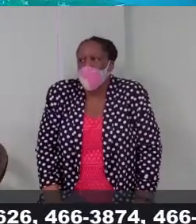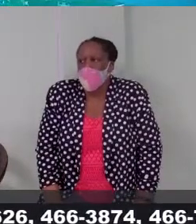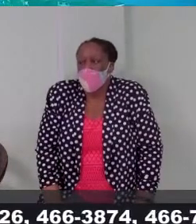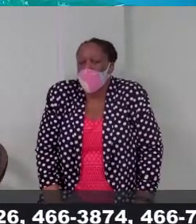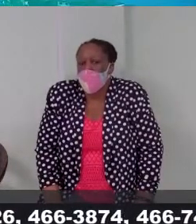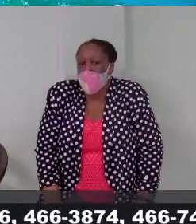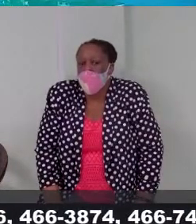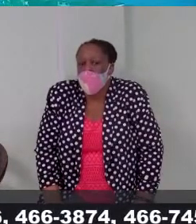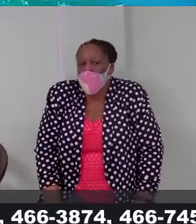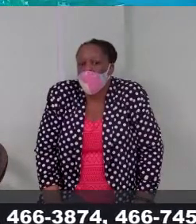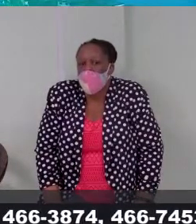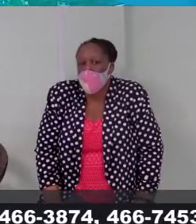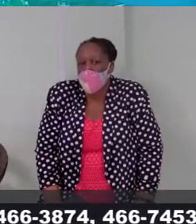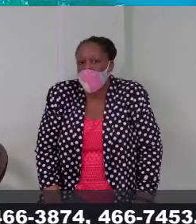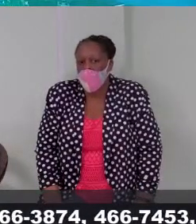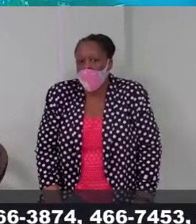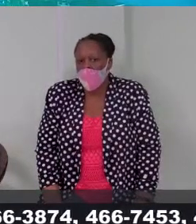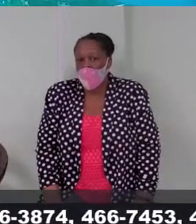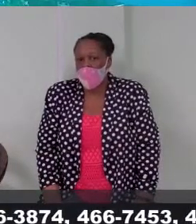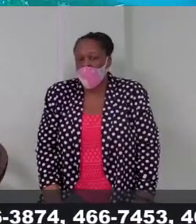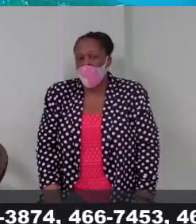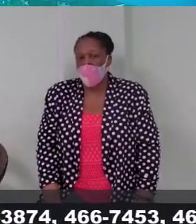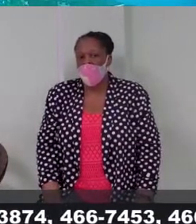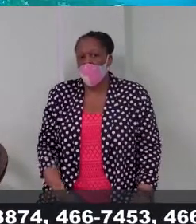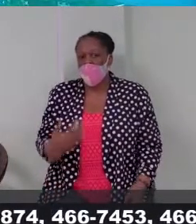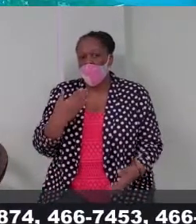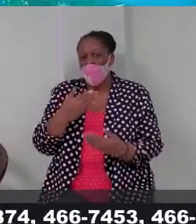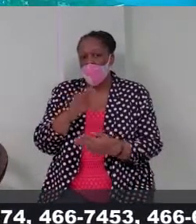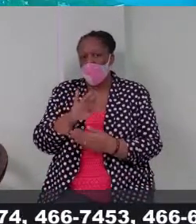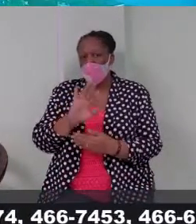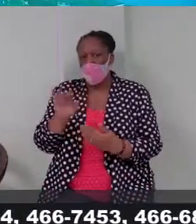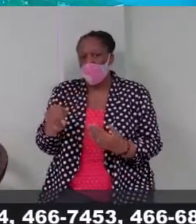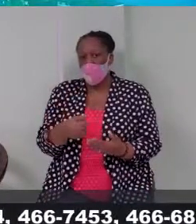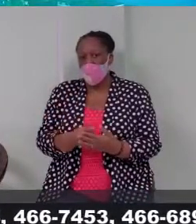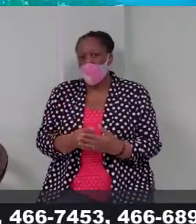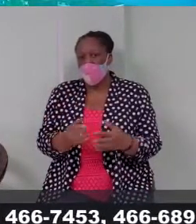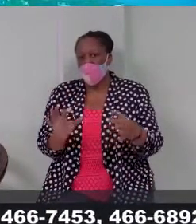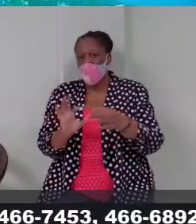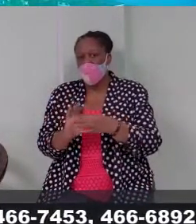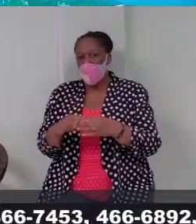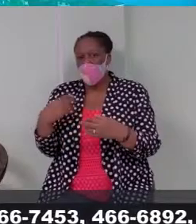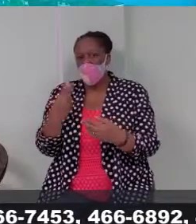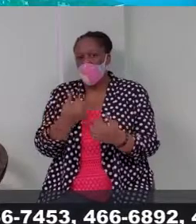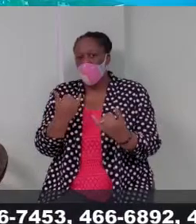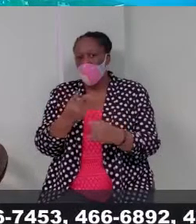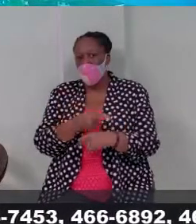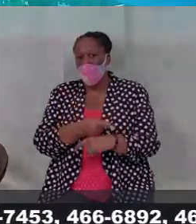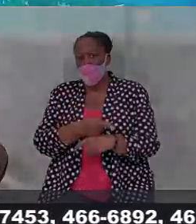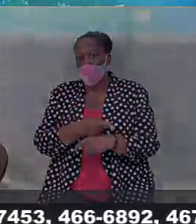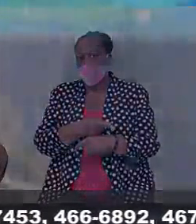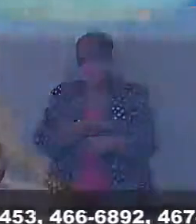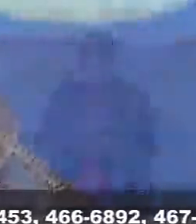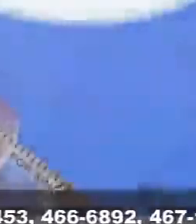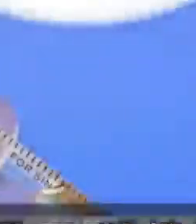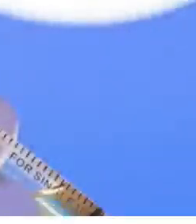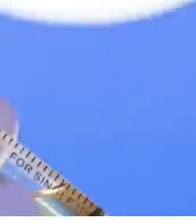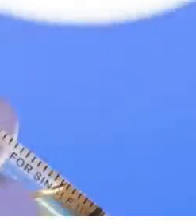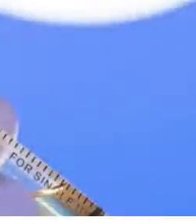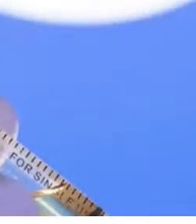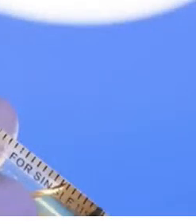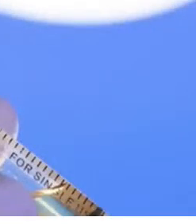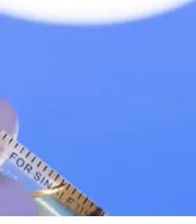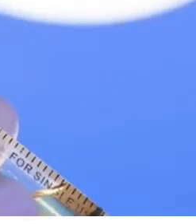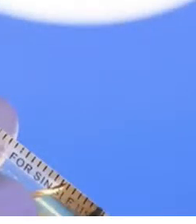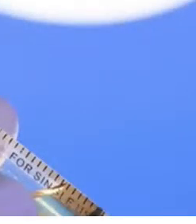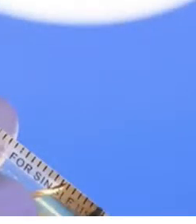Thank you, Mr. Williams, and a pleasant good afternoon to everyone who is joining us this afternoon. As per usual, it's